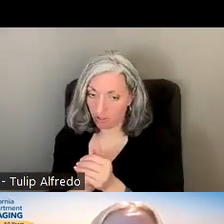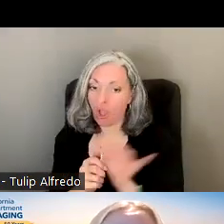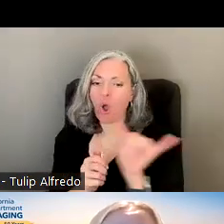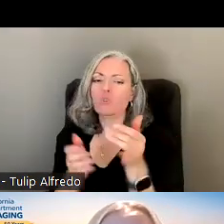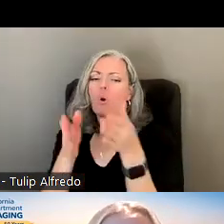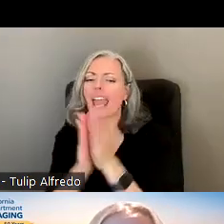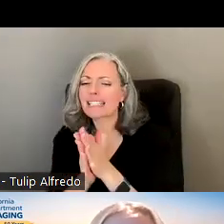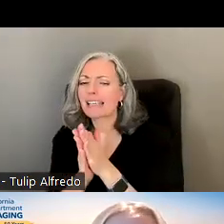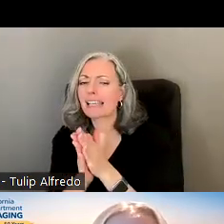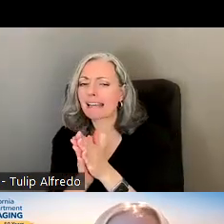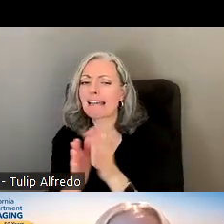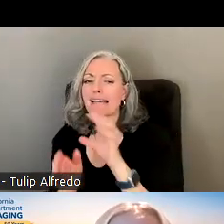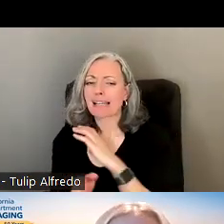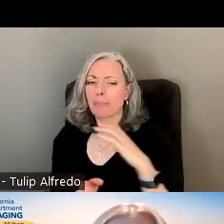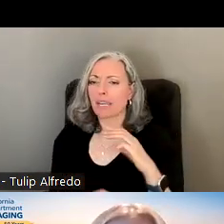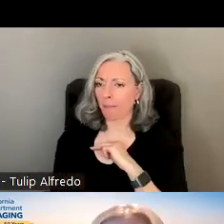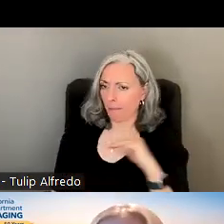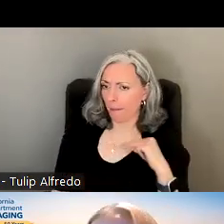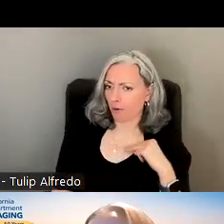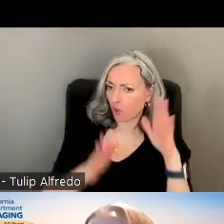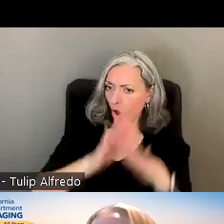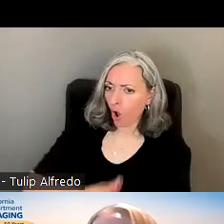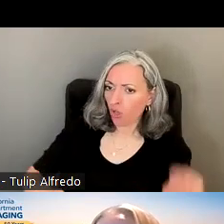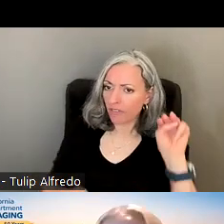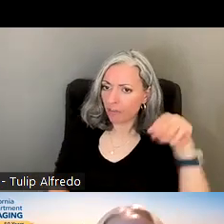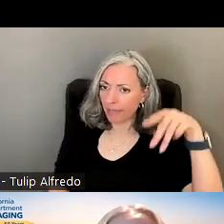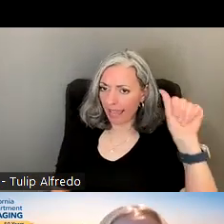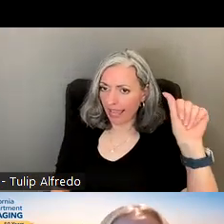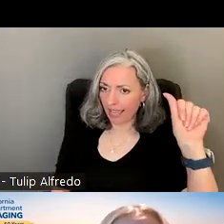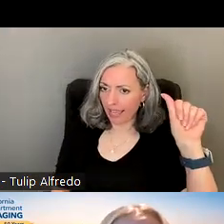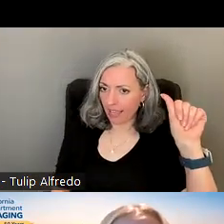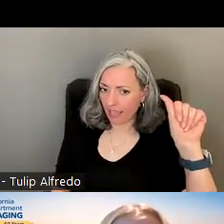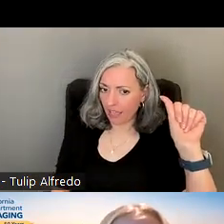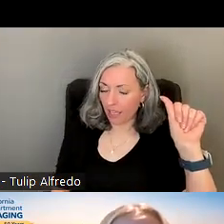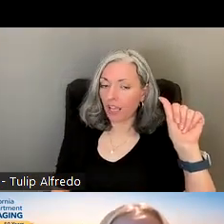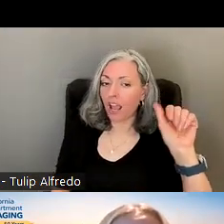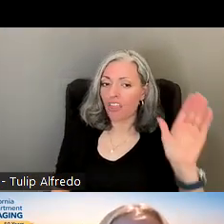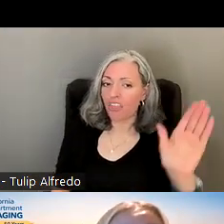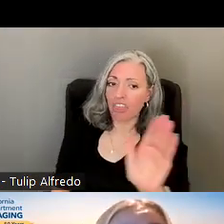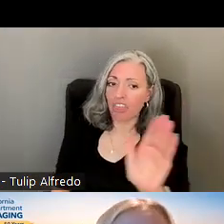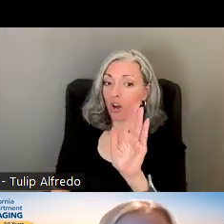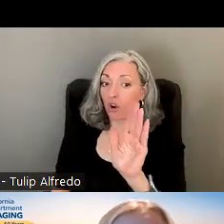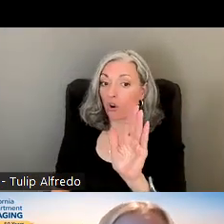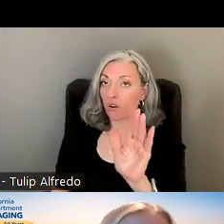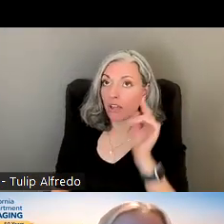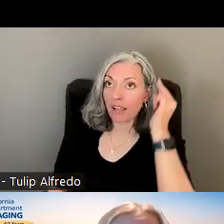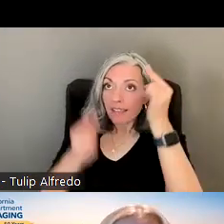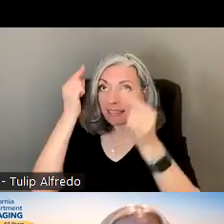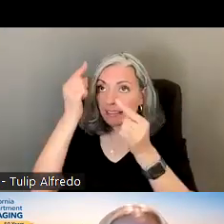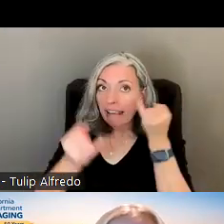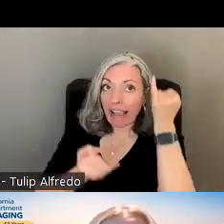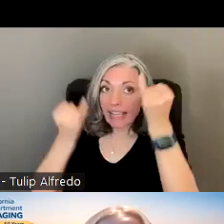asking that committee members across the MPA take their brainstormed ideas